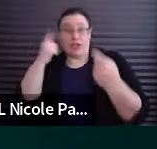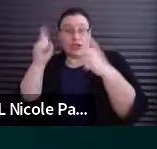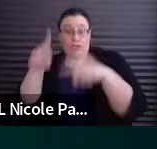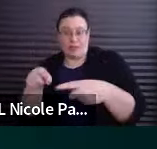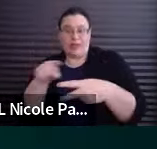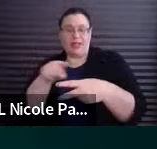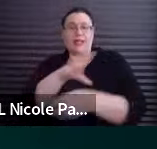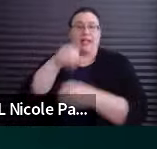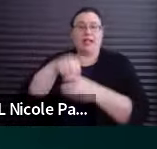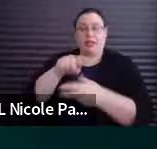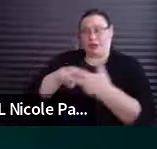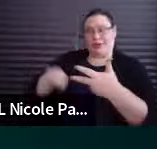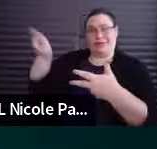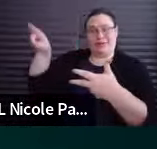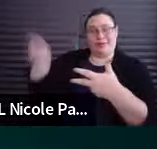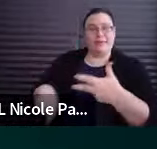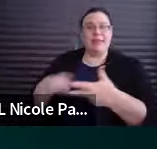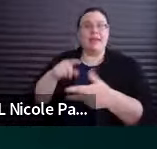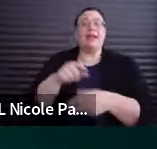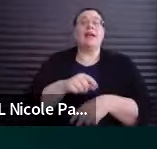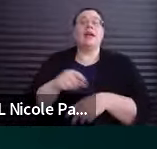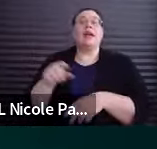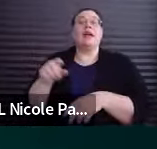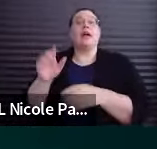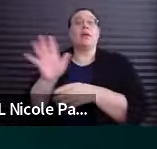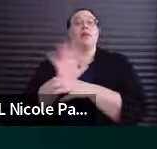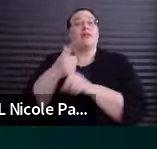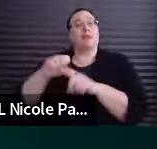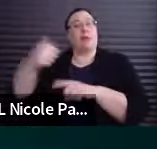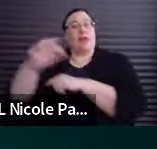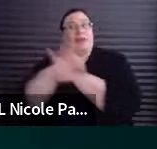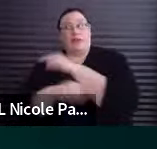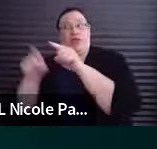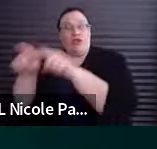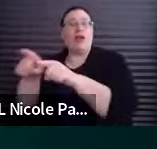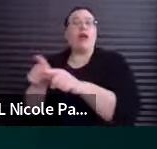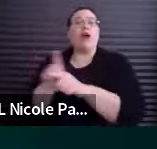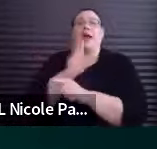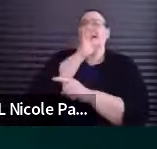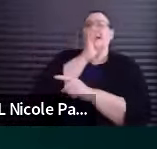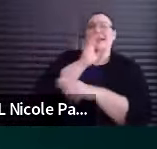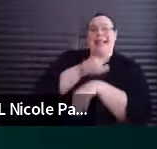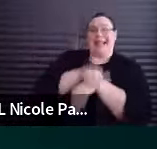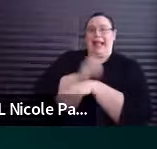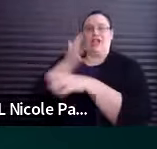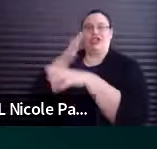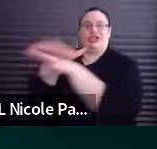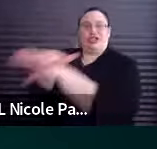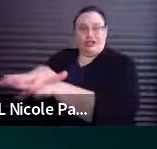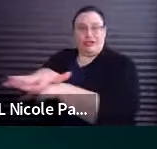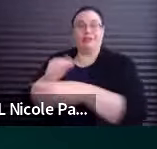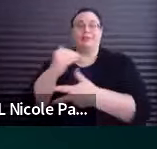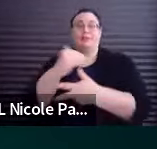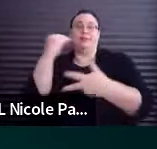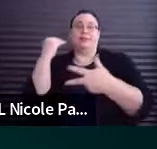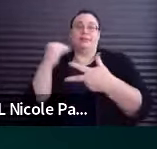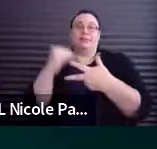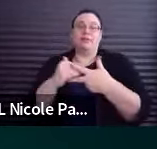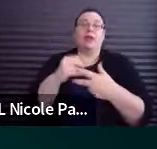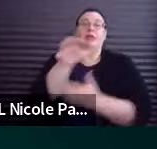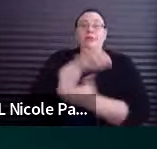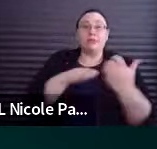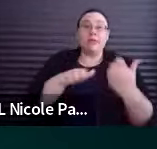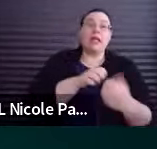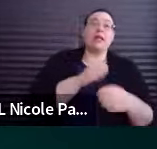English language dub of foreign language from a language project. Foreign language and English dub can be